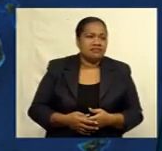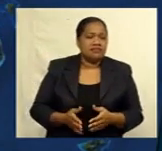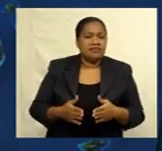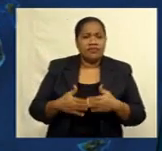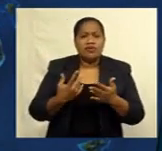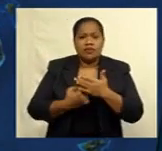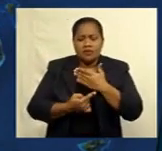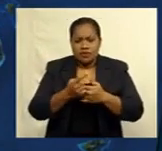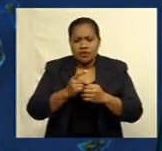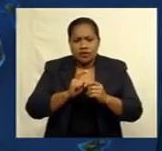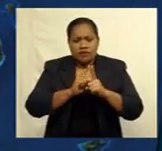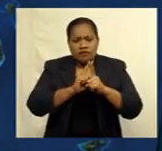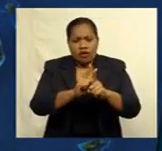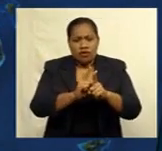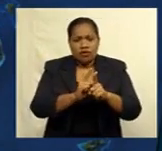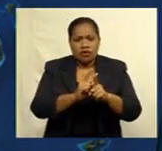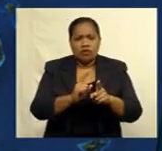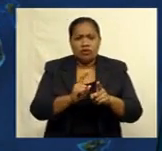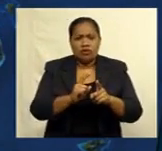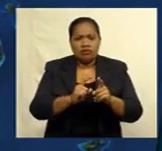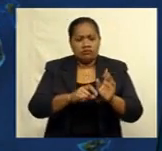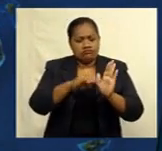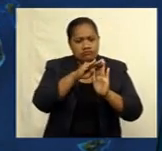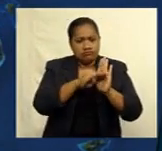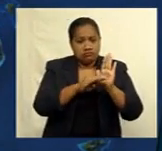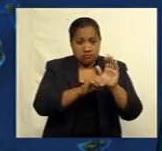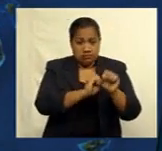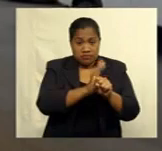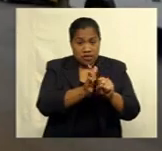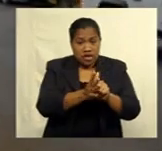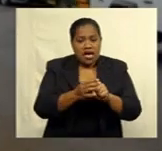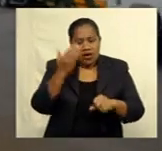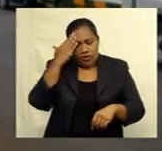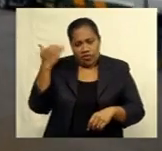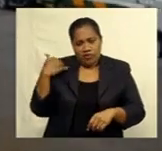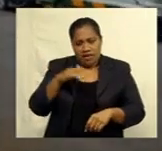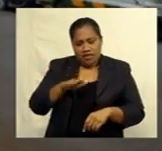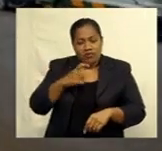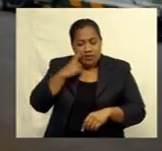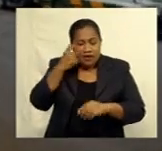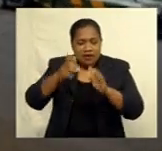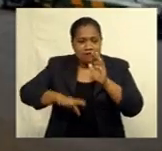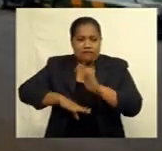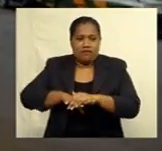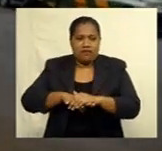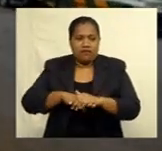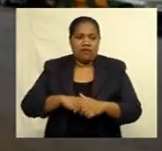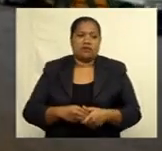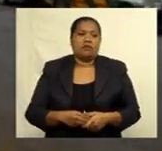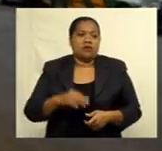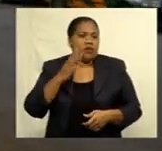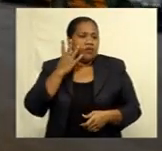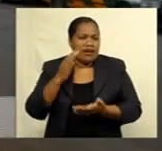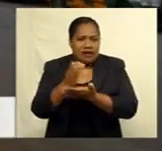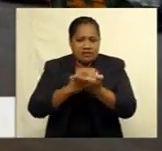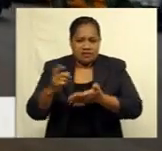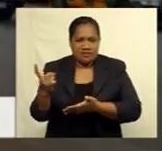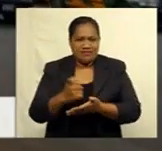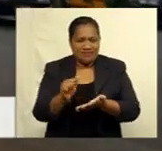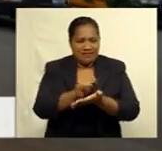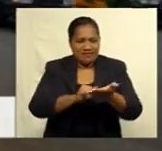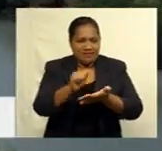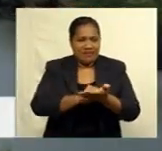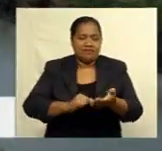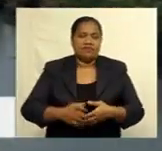I always remind them daily to be extra careful when dealing with customers. The Rokotu in Nanranga is upping the ante,